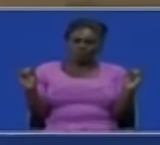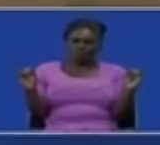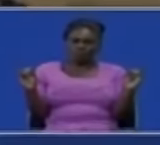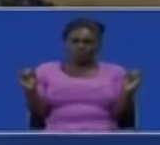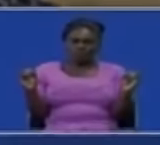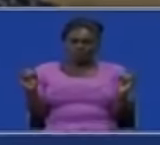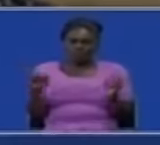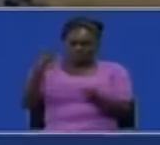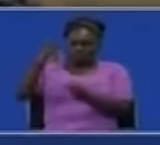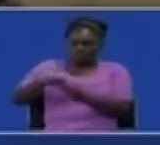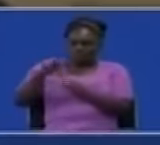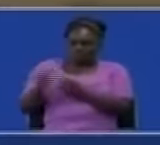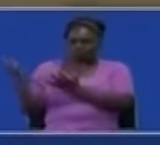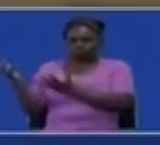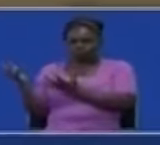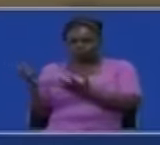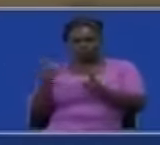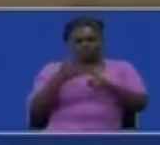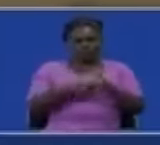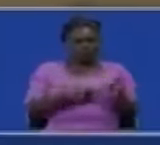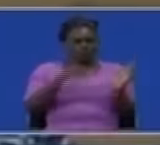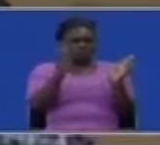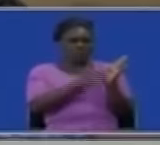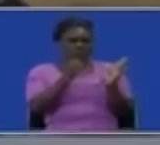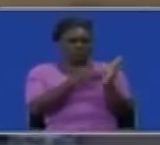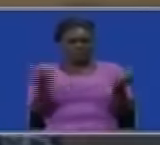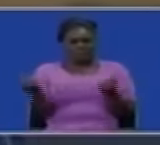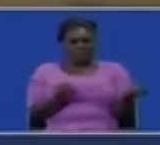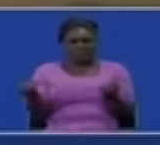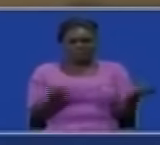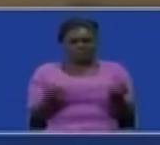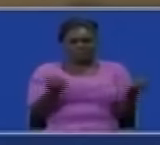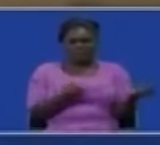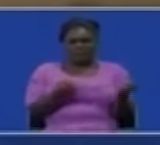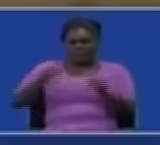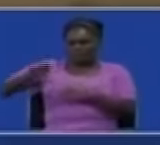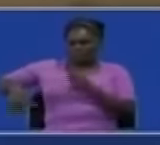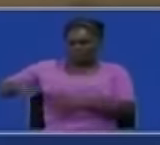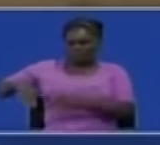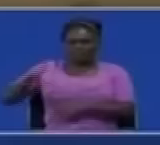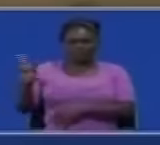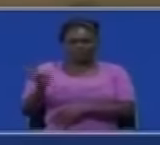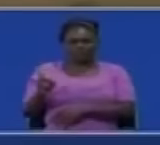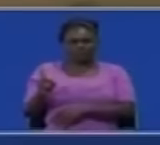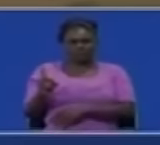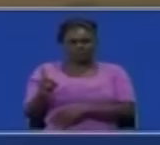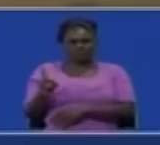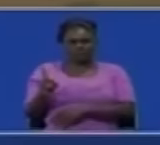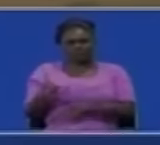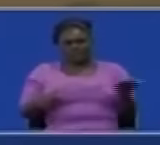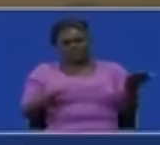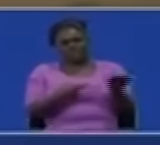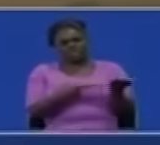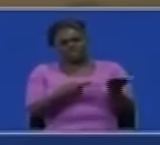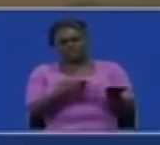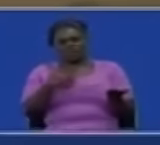kura zibebwe kutoka mwingi na gari zipelekwe Bomas of Kenya. Utaalamu umekuja, hata